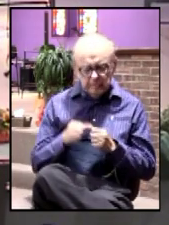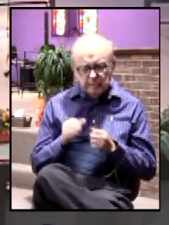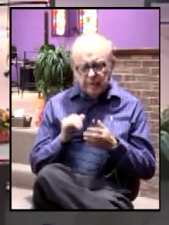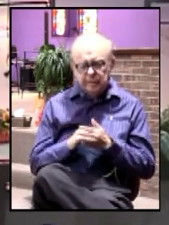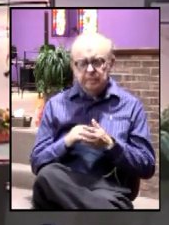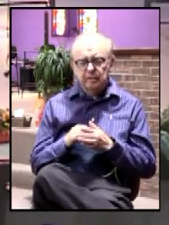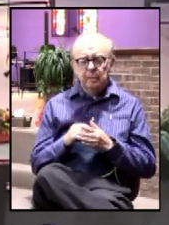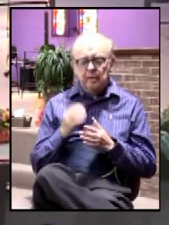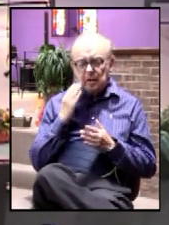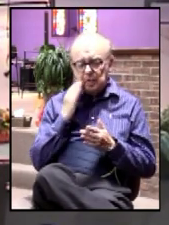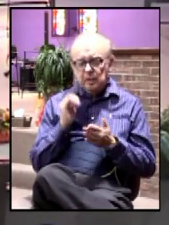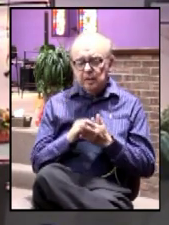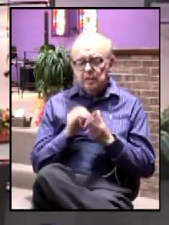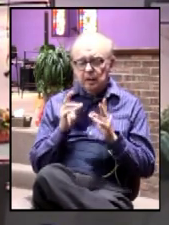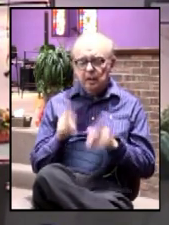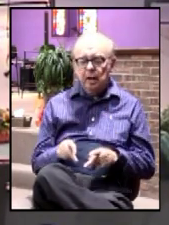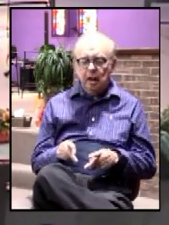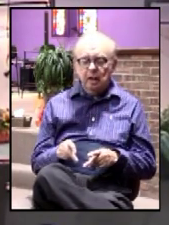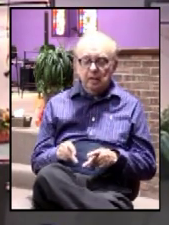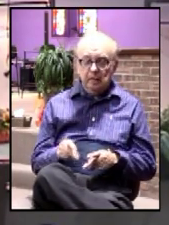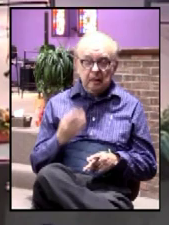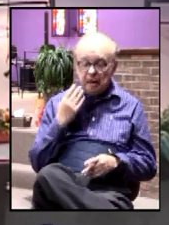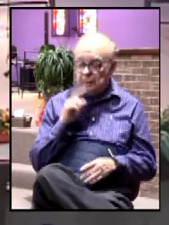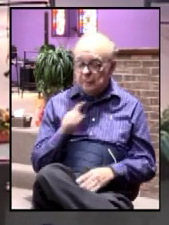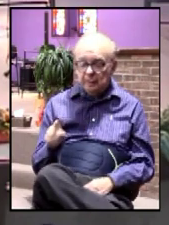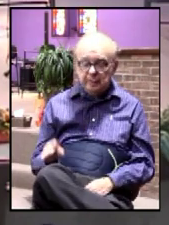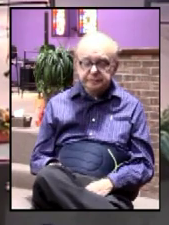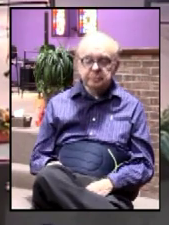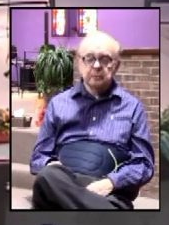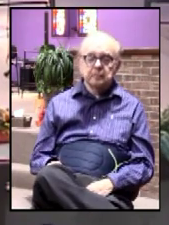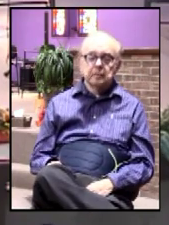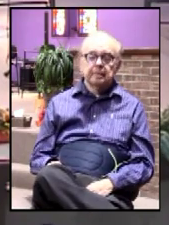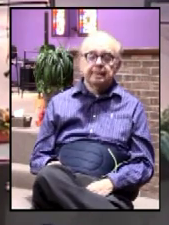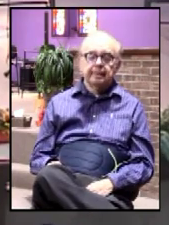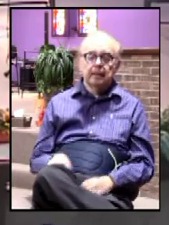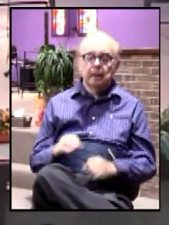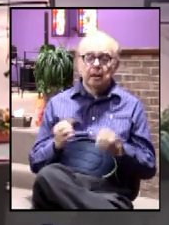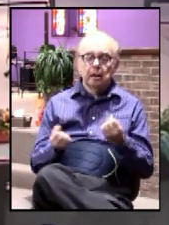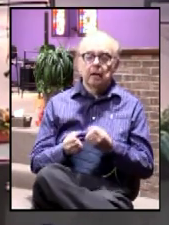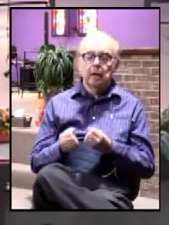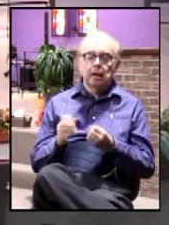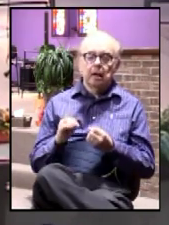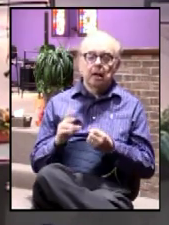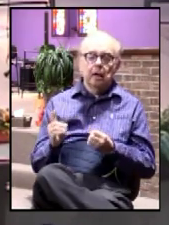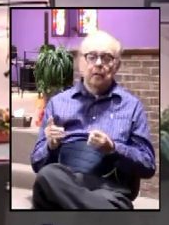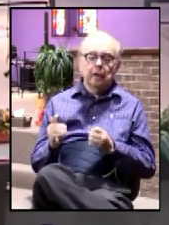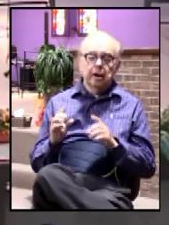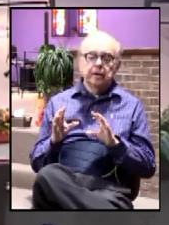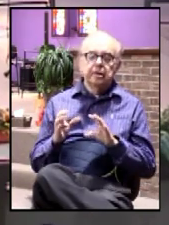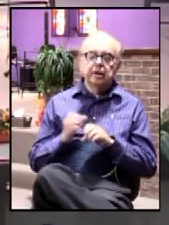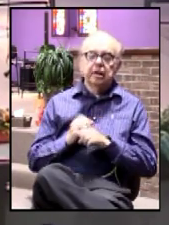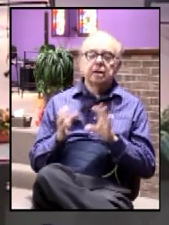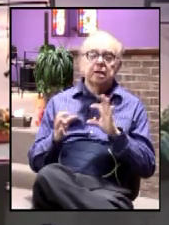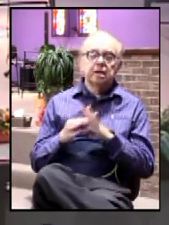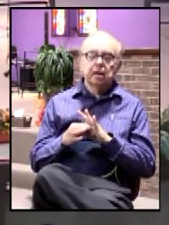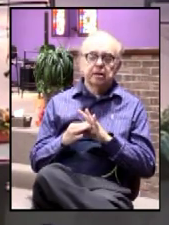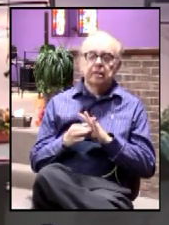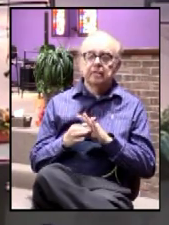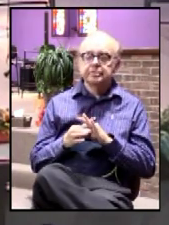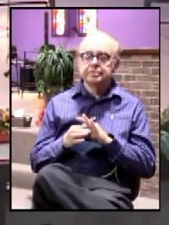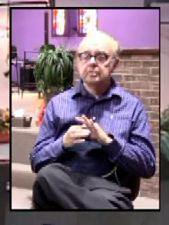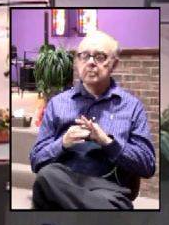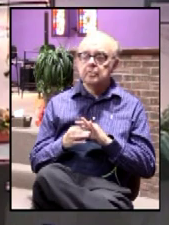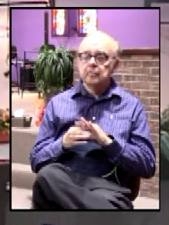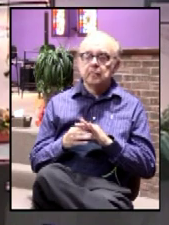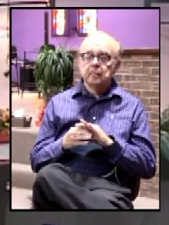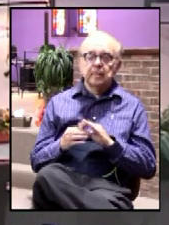so-and-so, you know. Okay, well, I know that so-and-so, but I don't know them. Social media is not a way of connecting.